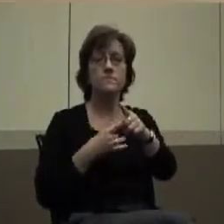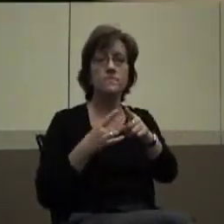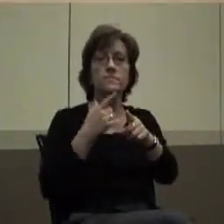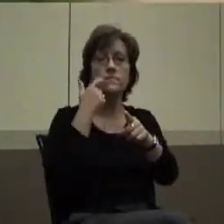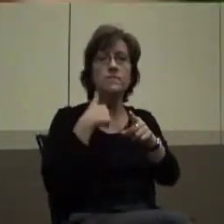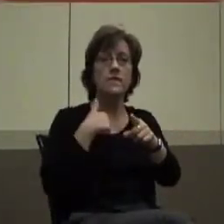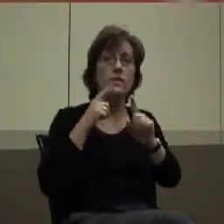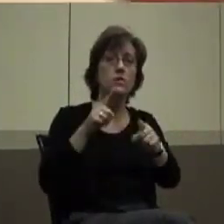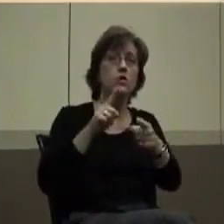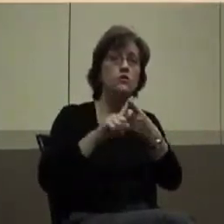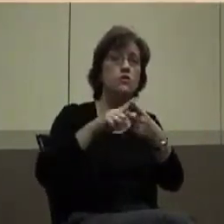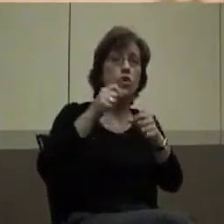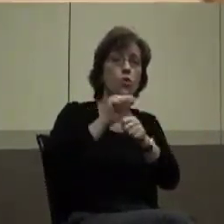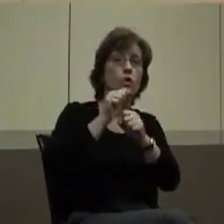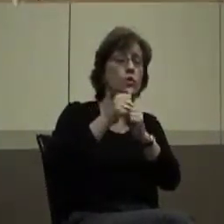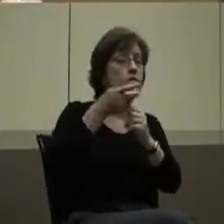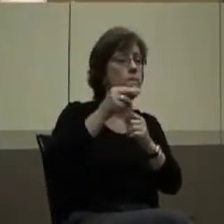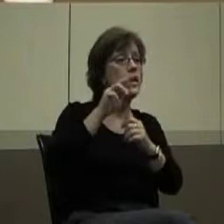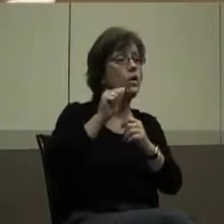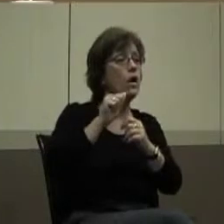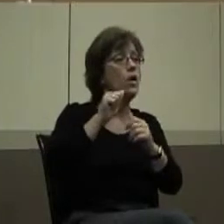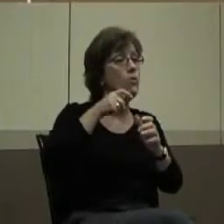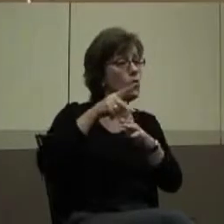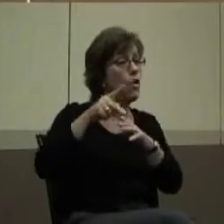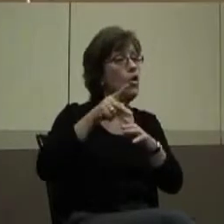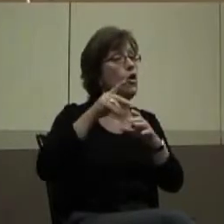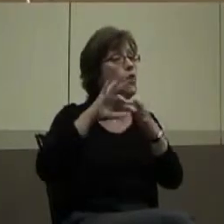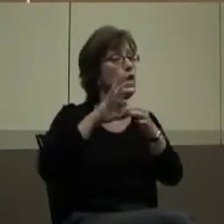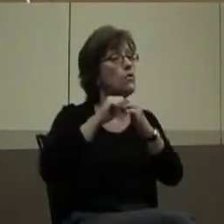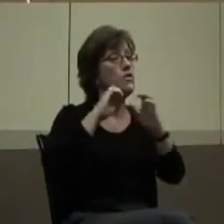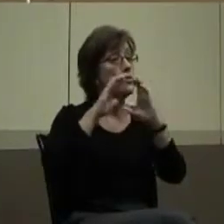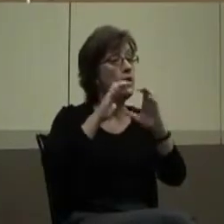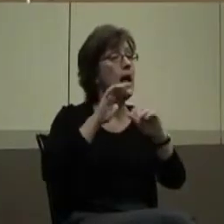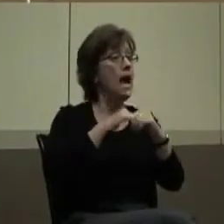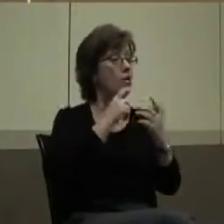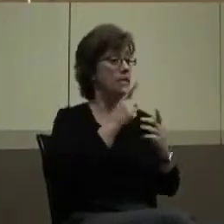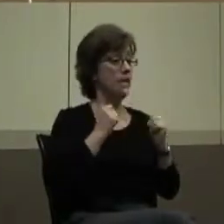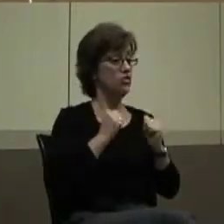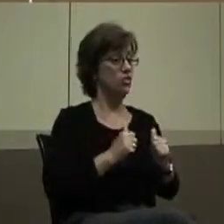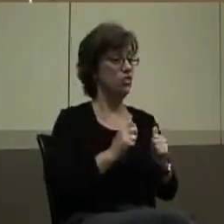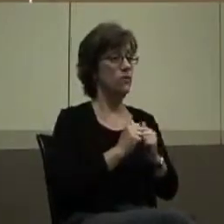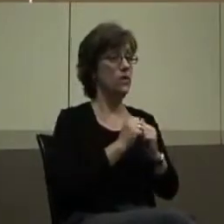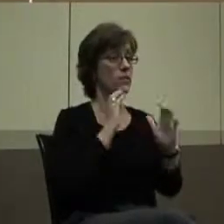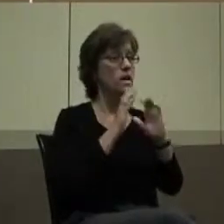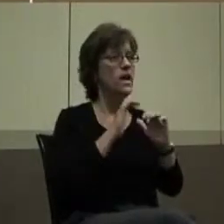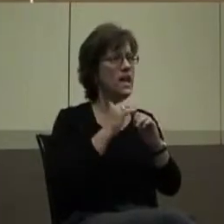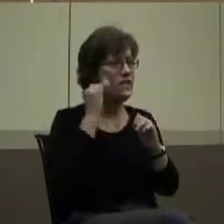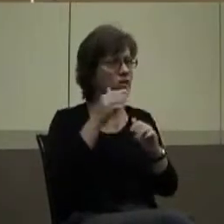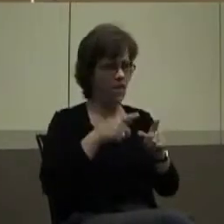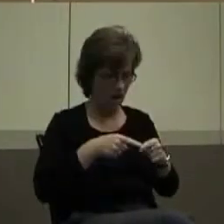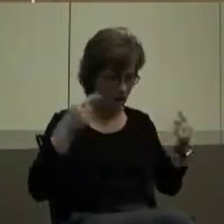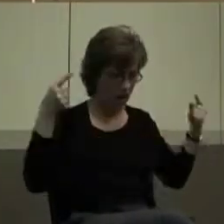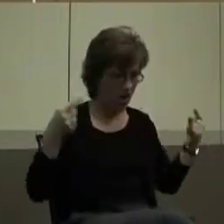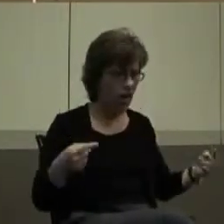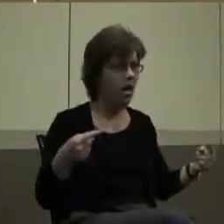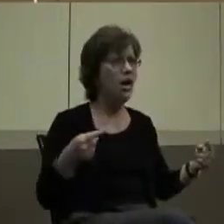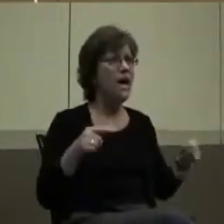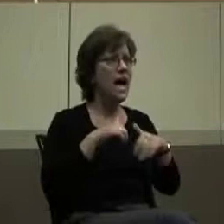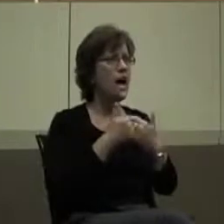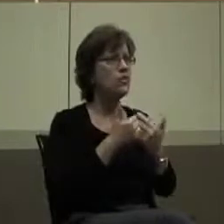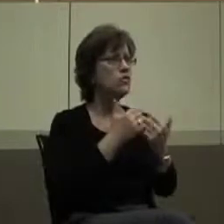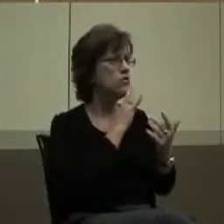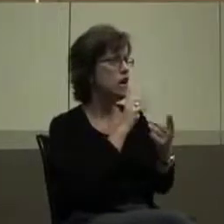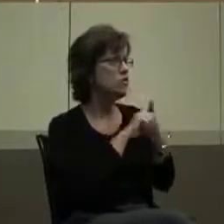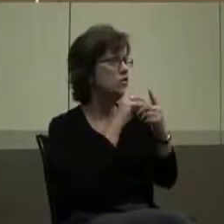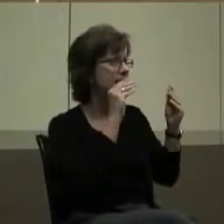to be working with parapros on communication and how to be assertive in communication. So if you have these major differences, how to go ahead and speak to